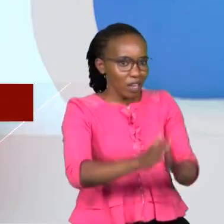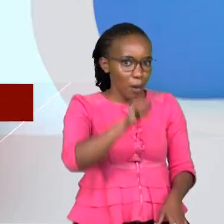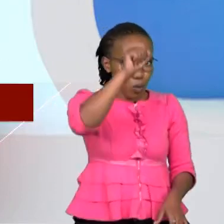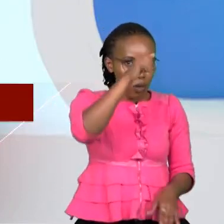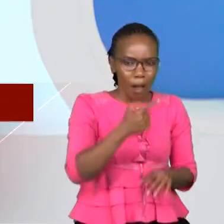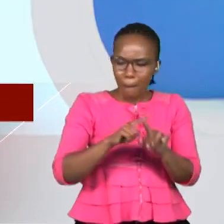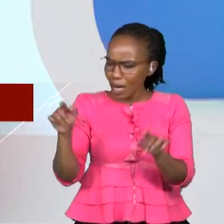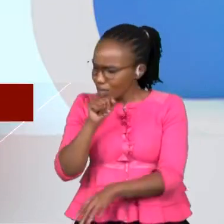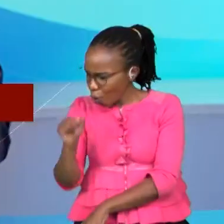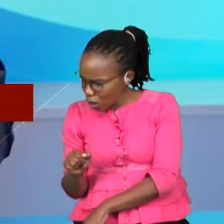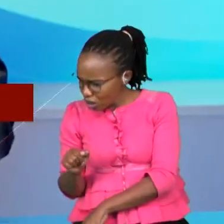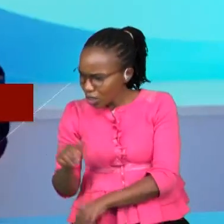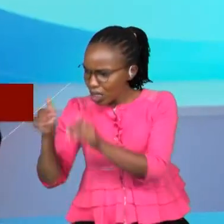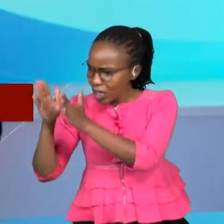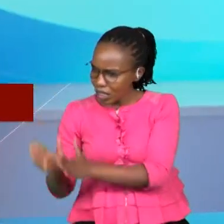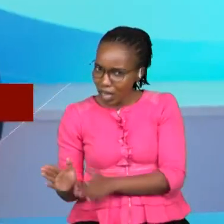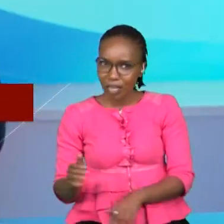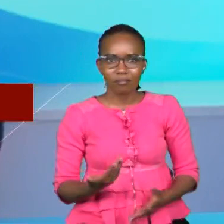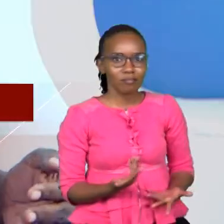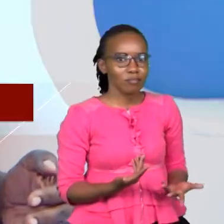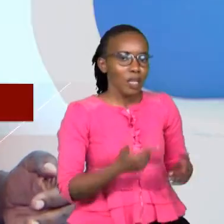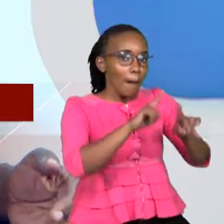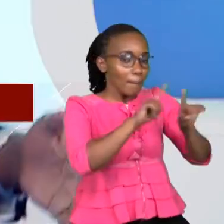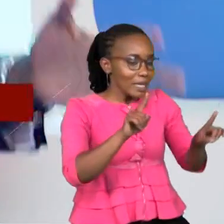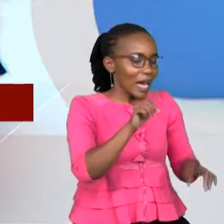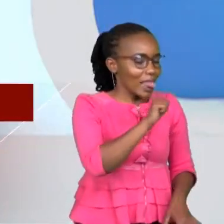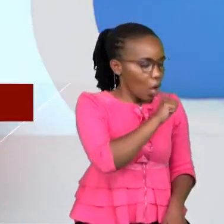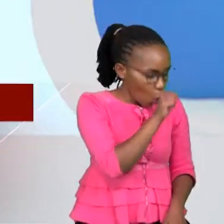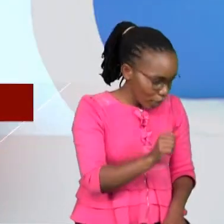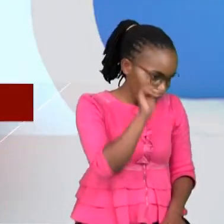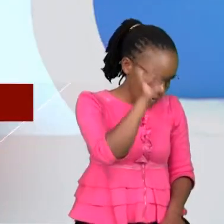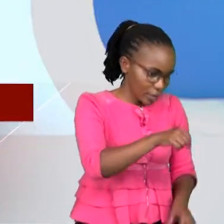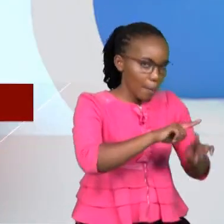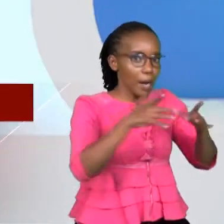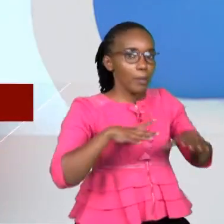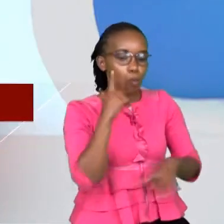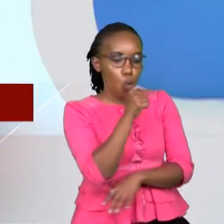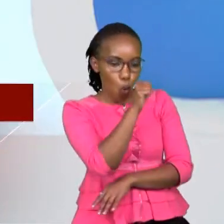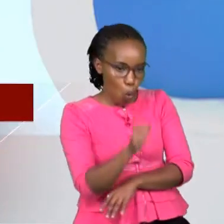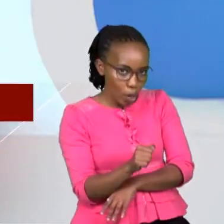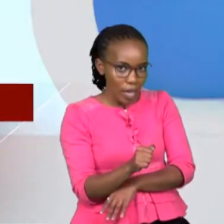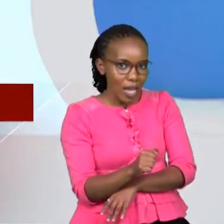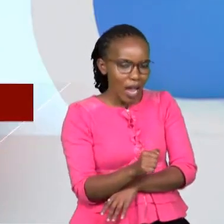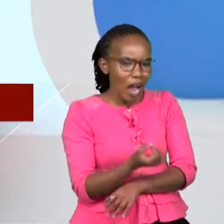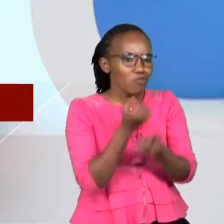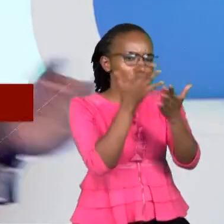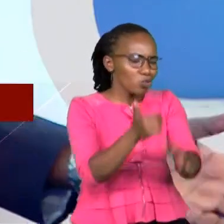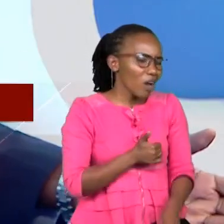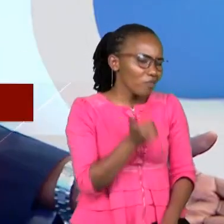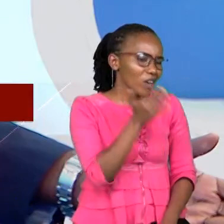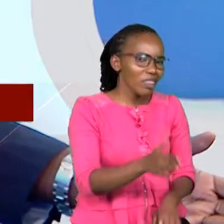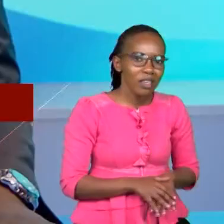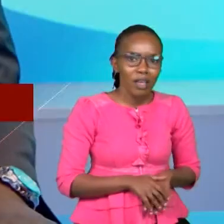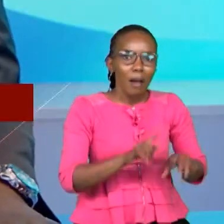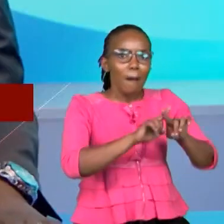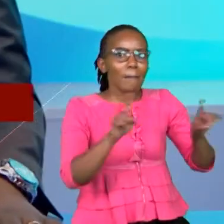they're old-time leaders. No, I'm saying they're old, mm-hmm, but people who are old and have no clue. You know, but Raila,